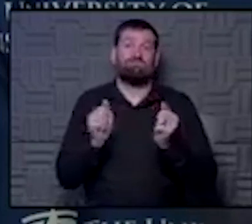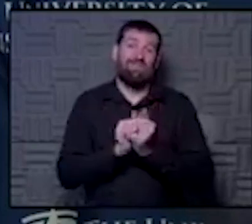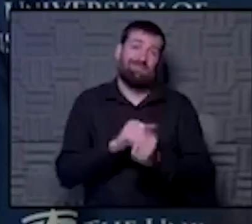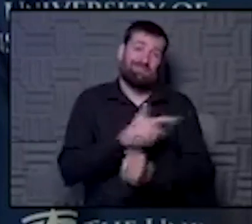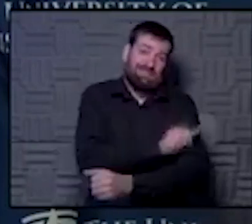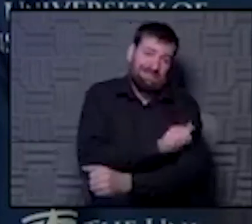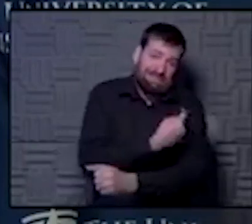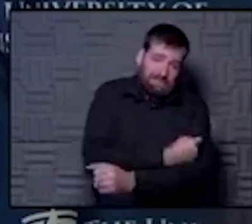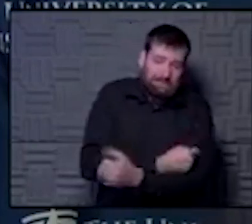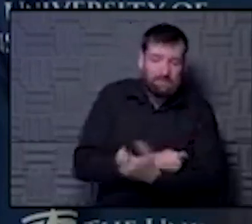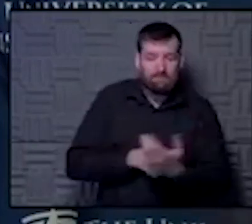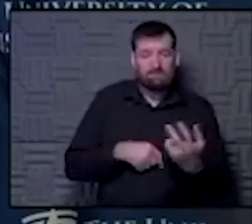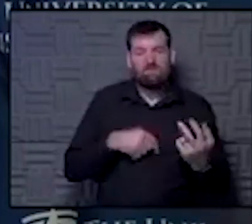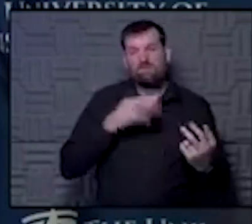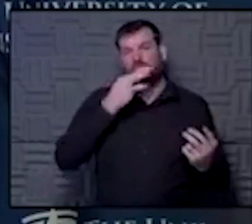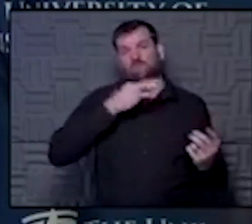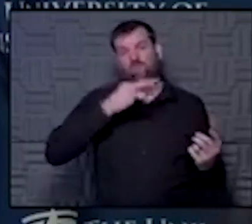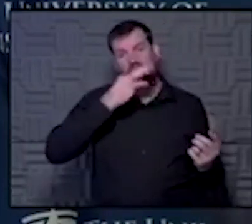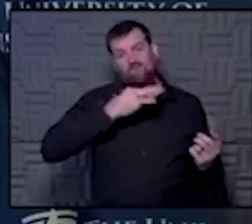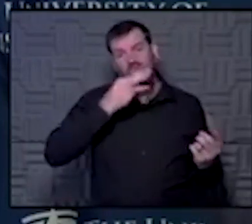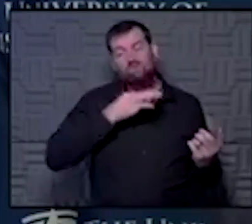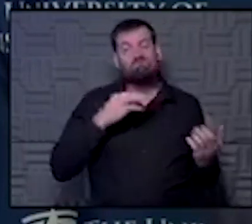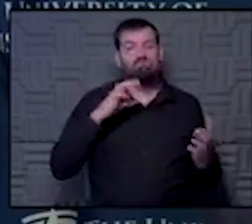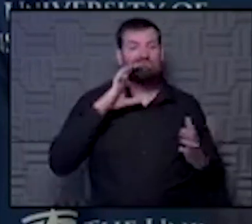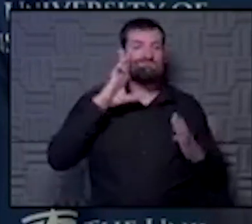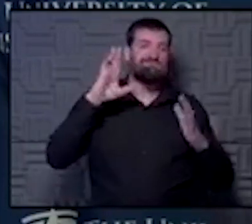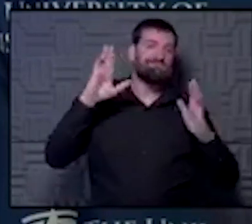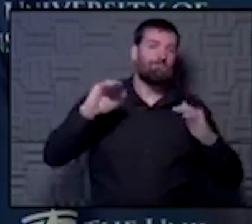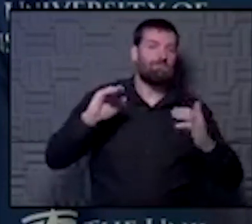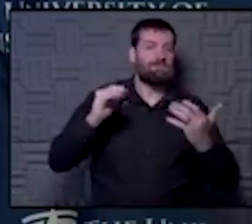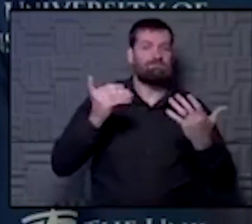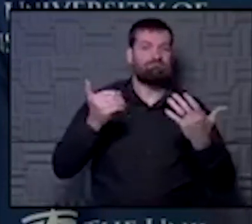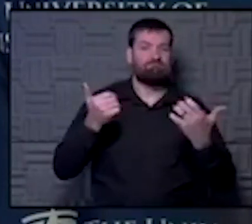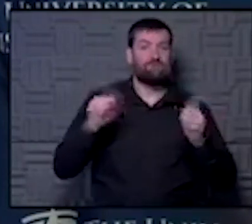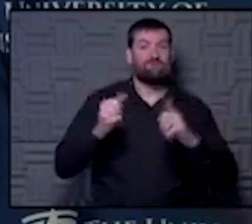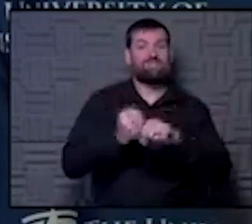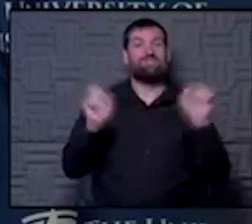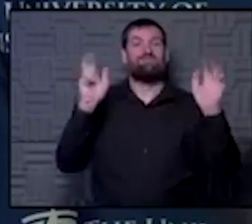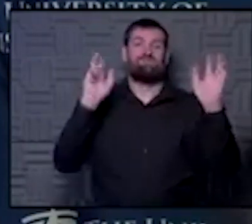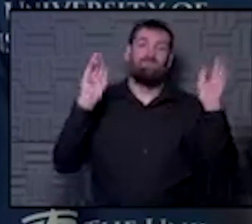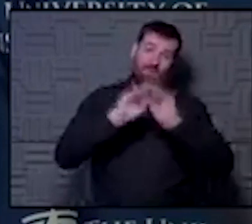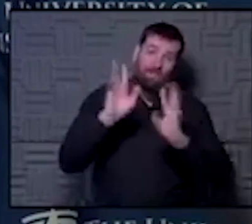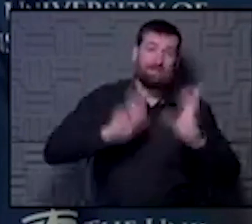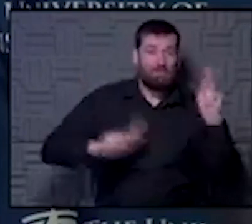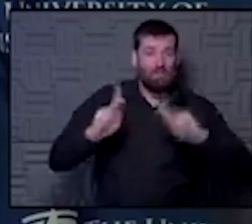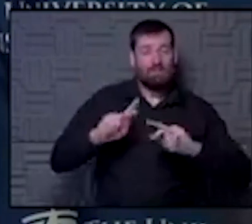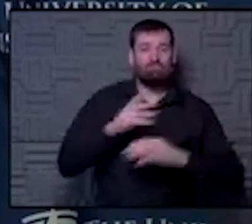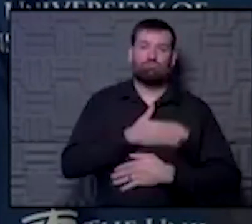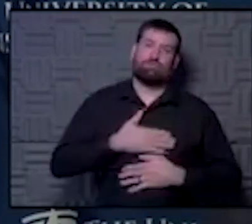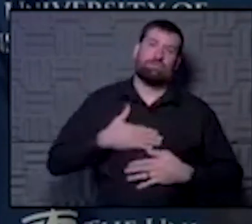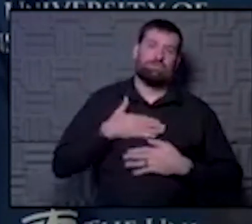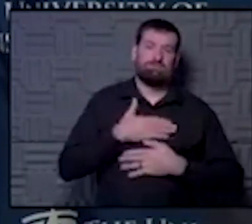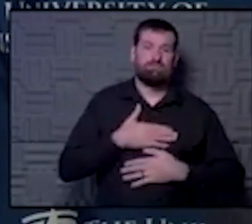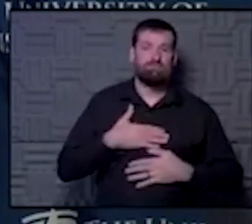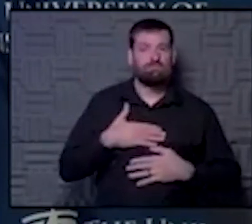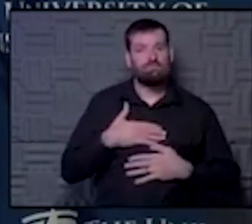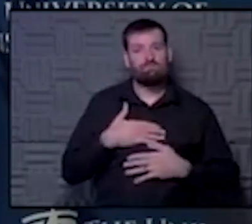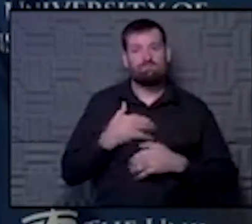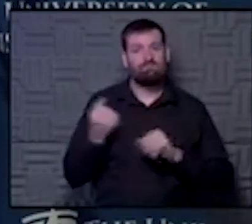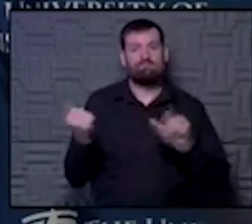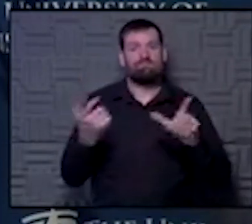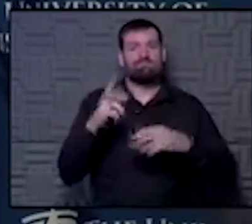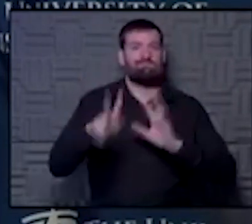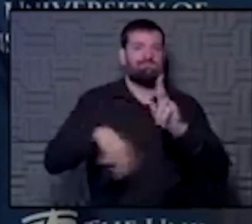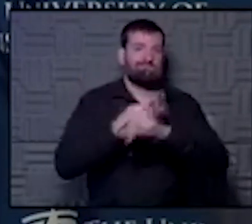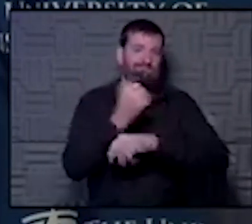in the near future, and hopefully we'll try to save more people. And appreciate every kind of help that we're